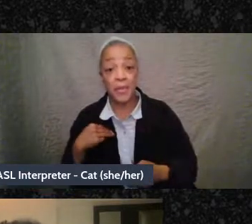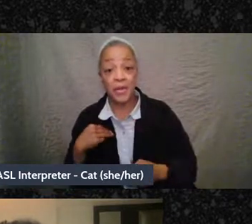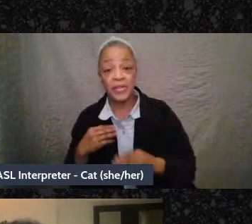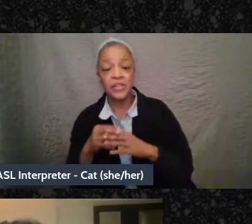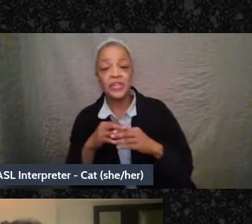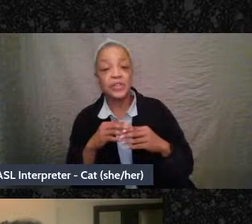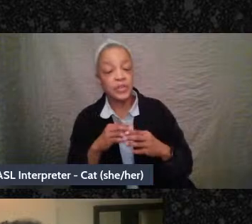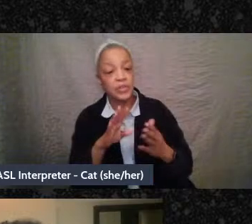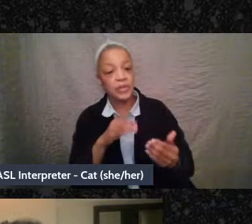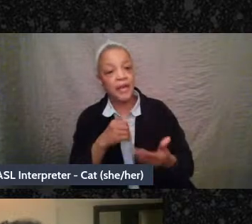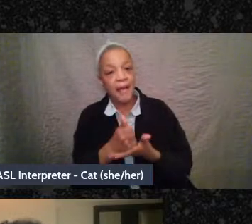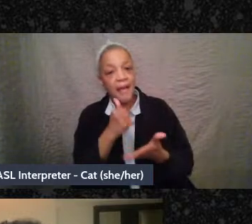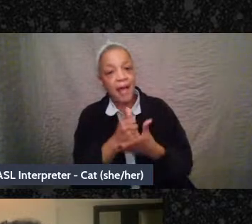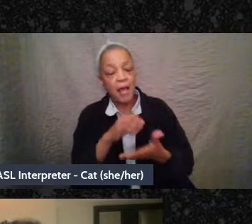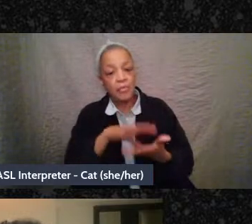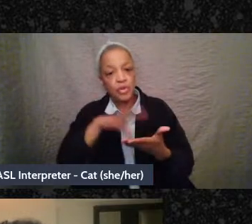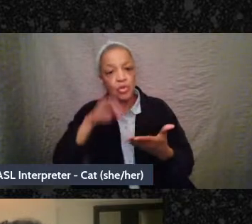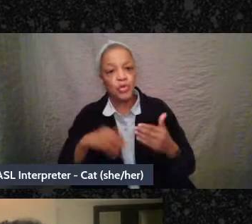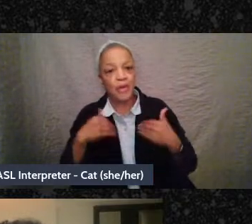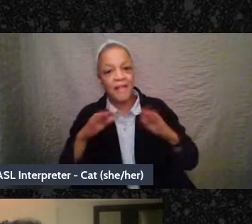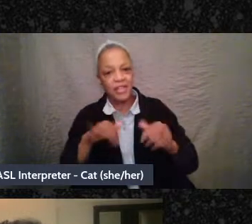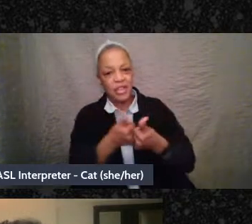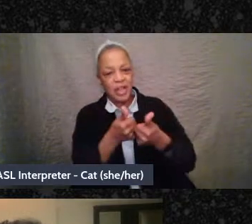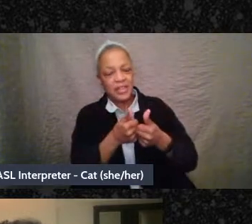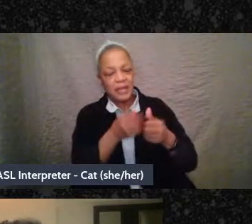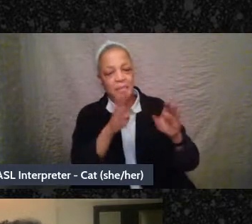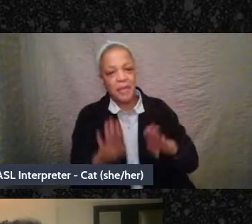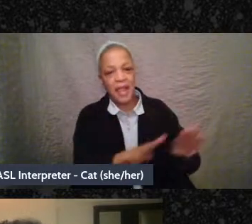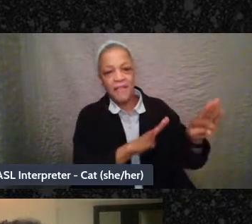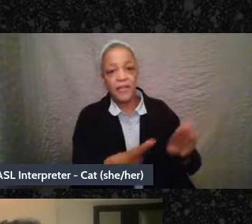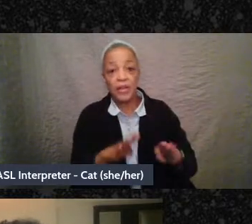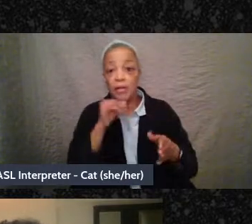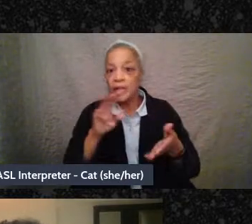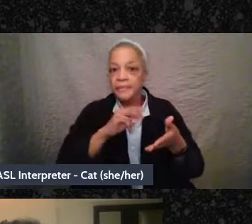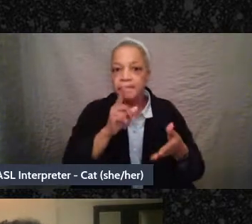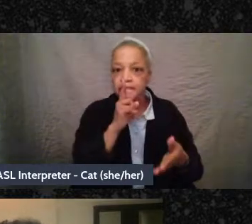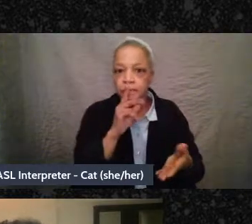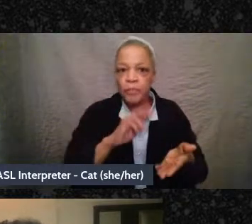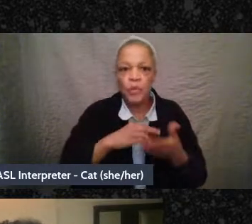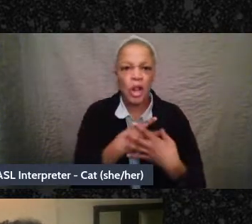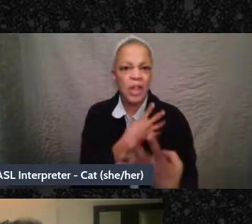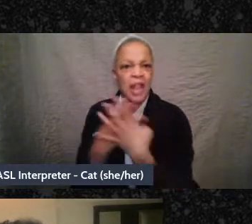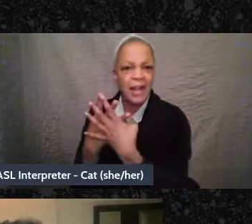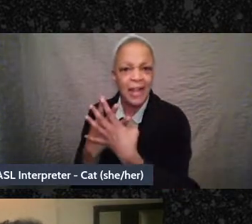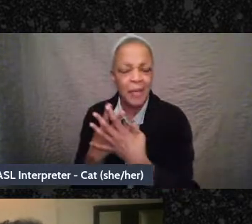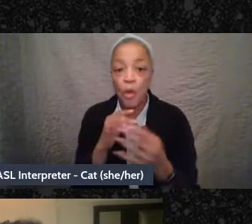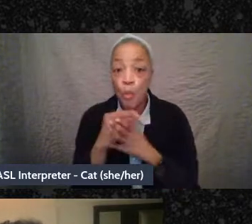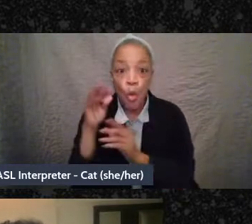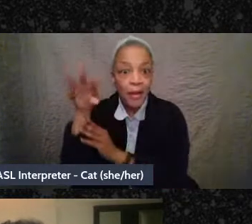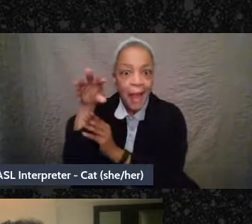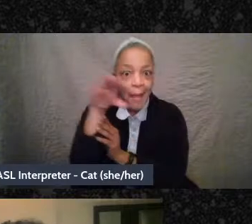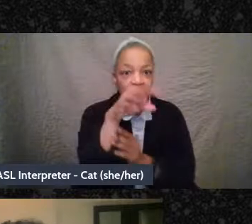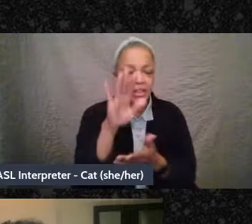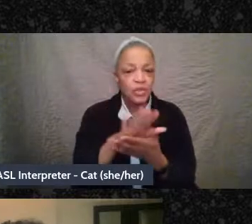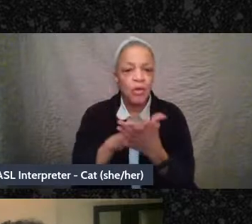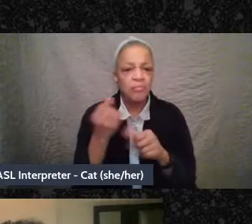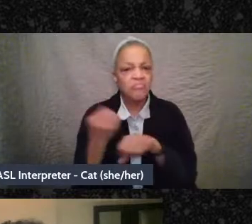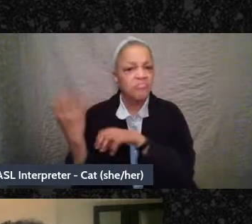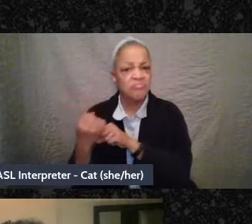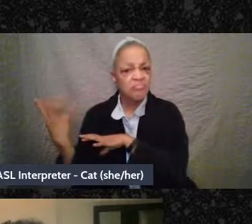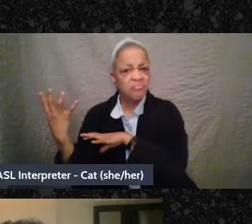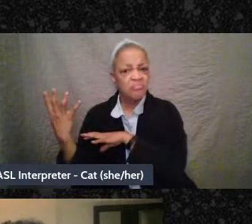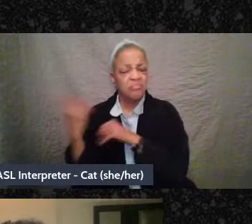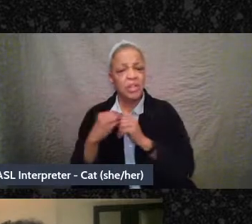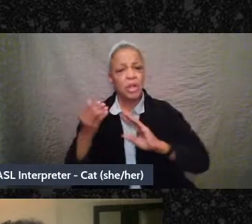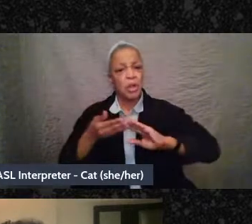behavior to help them work through that process. That didn't mean they'd be locked up or we would need more cameras in the school, and a way for us to get school